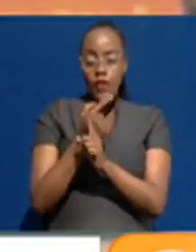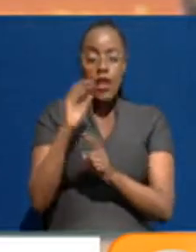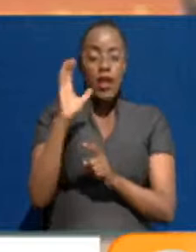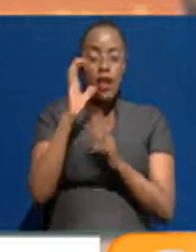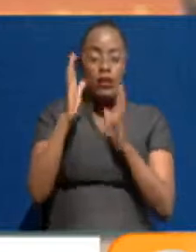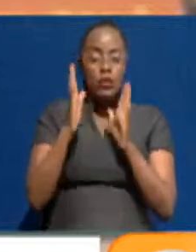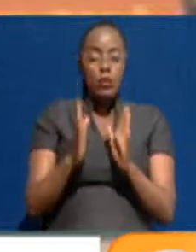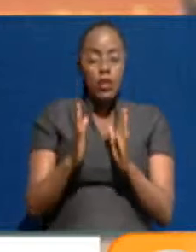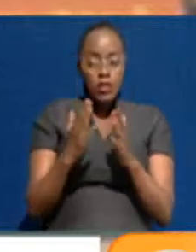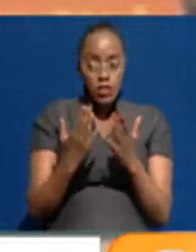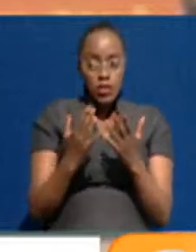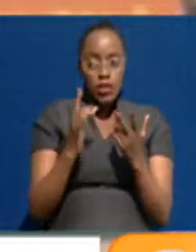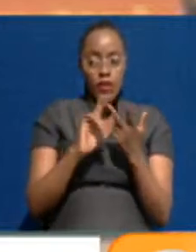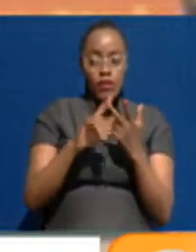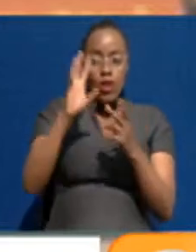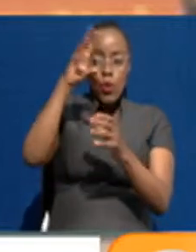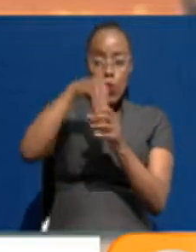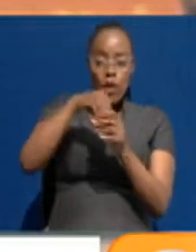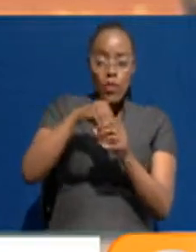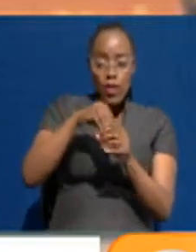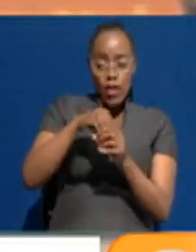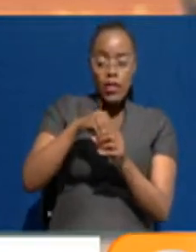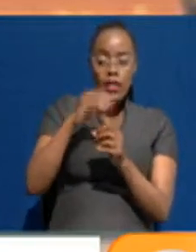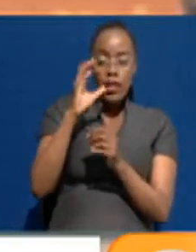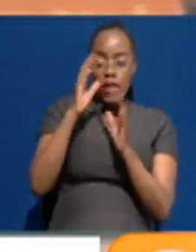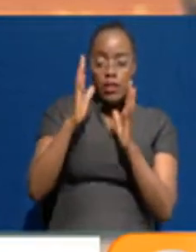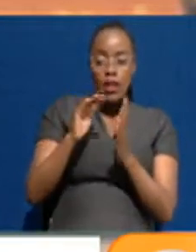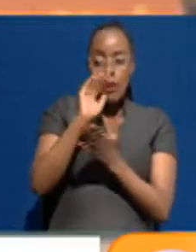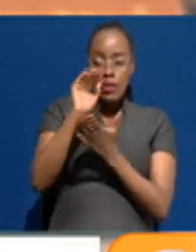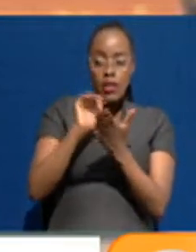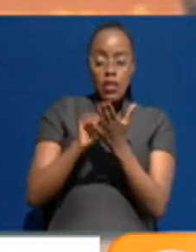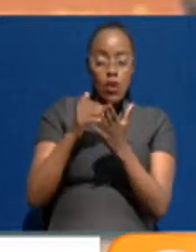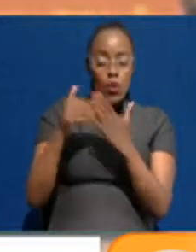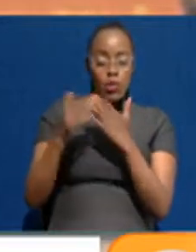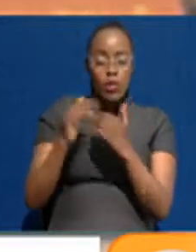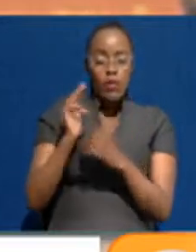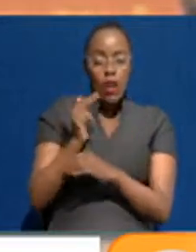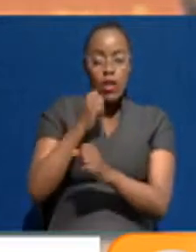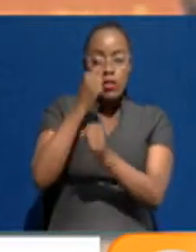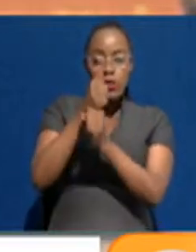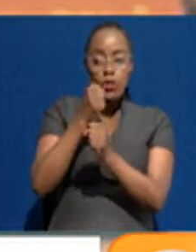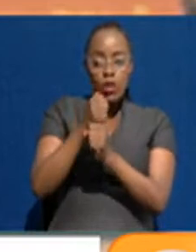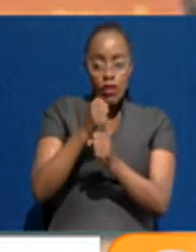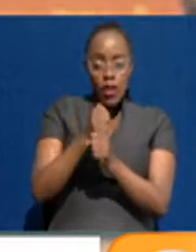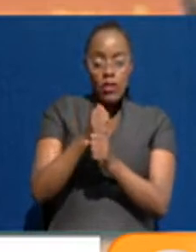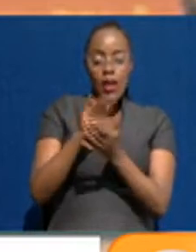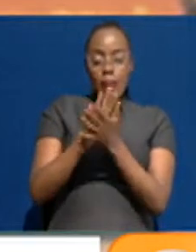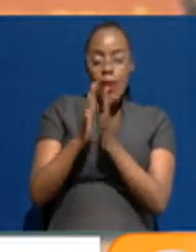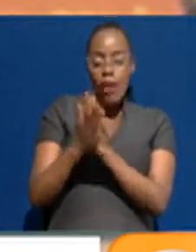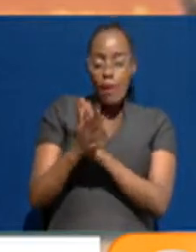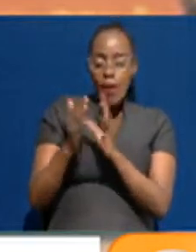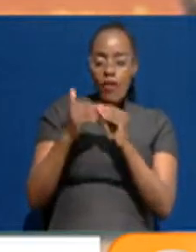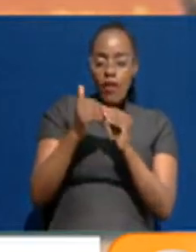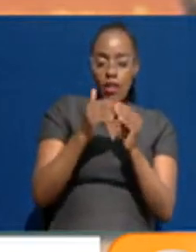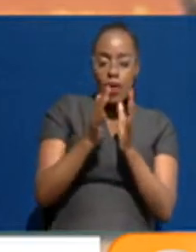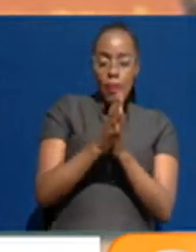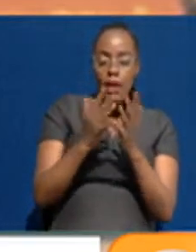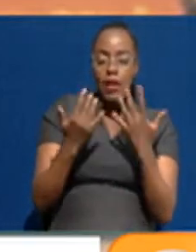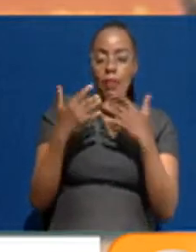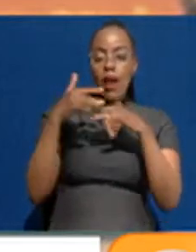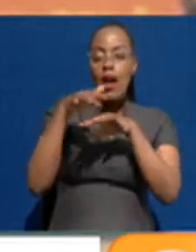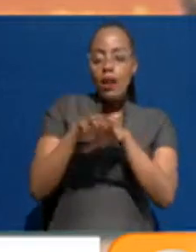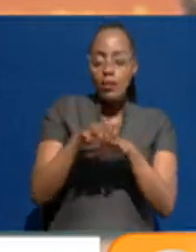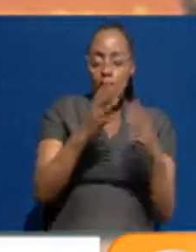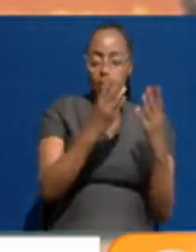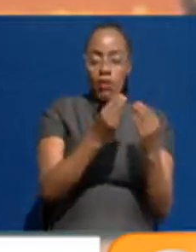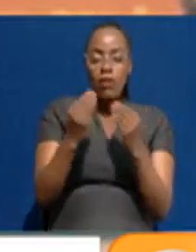customers and putting customers at the center of what we do, being agile, and making data-driven